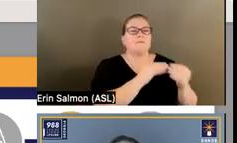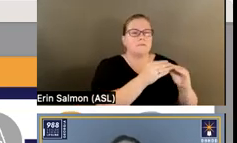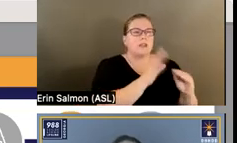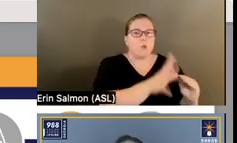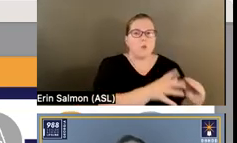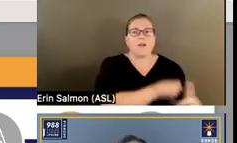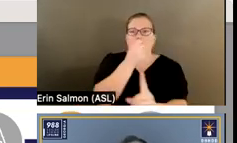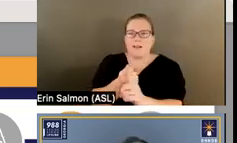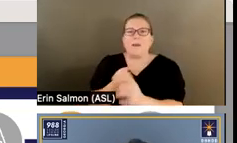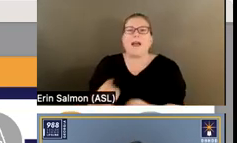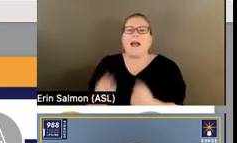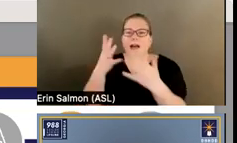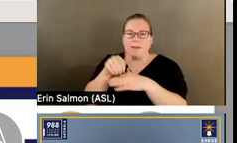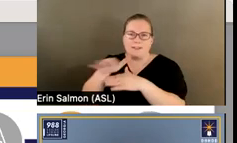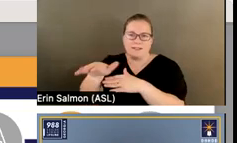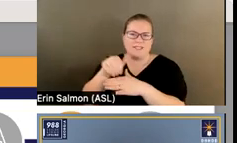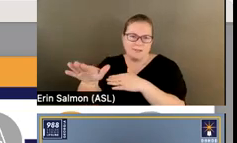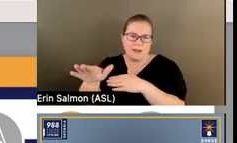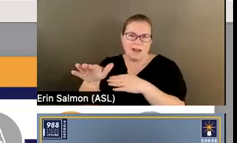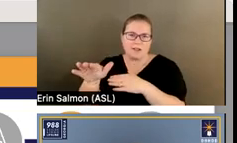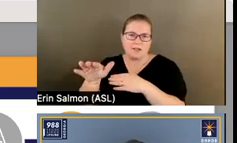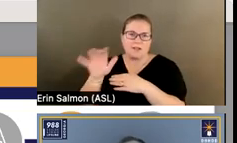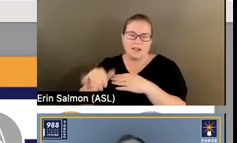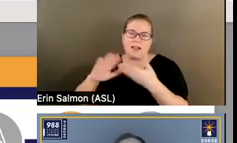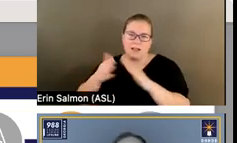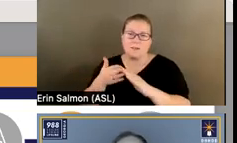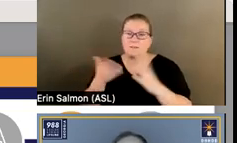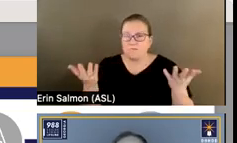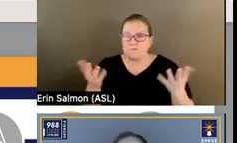crisis dispatches we're going to see in the community.